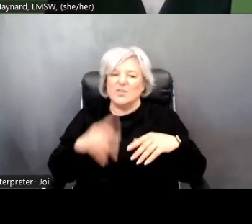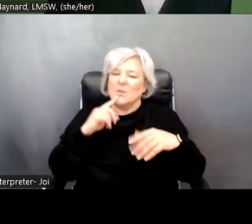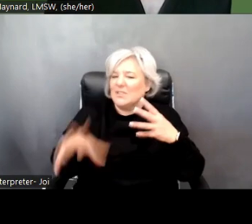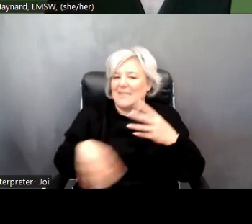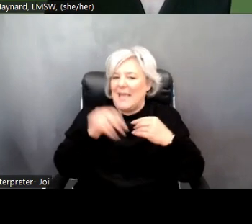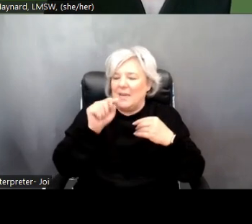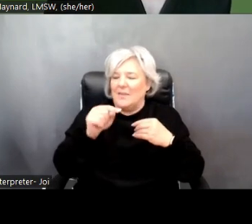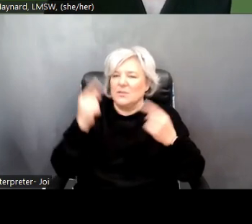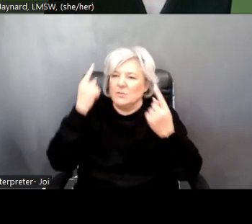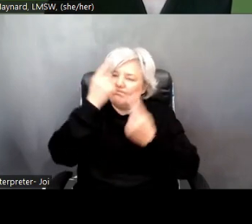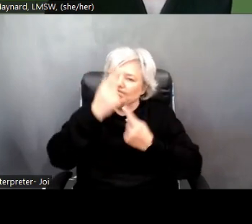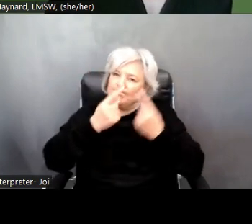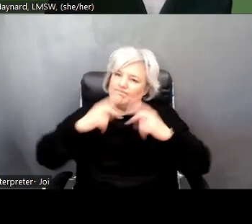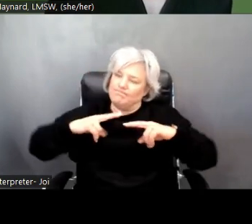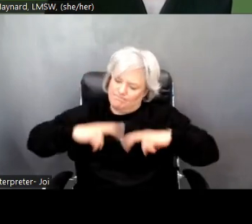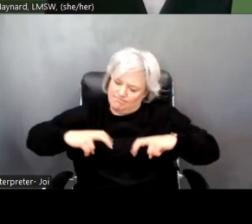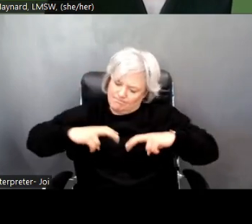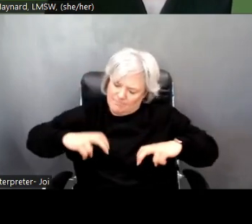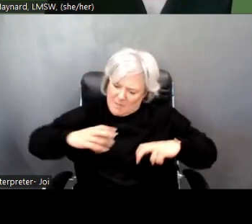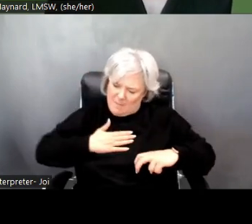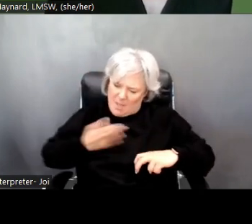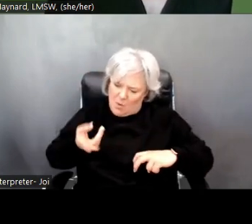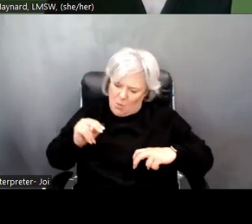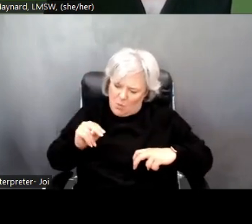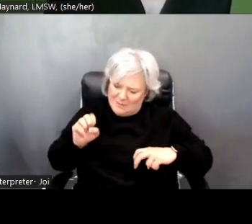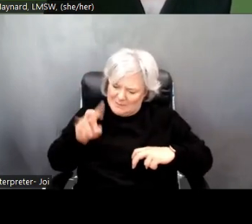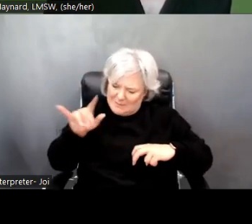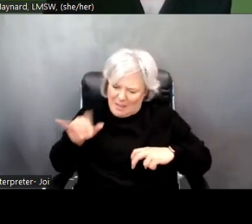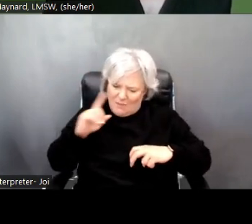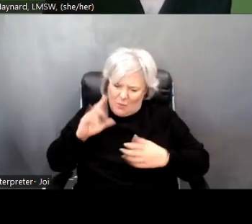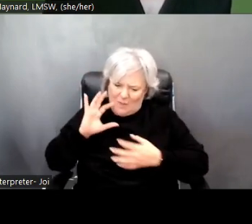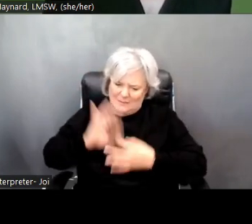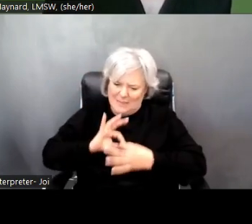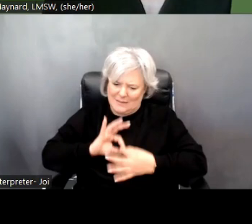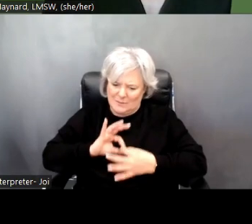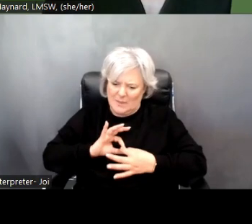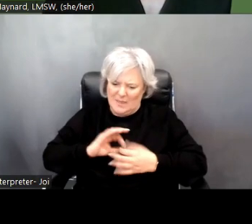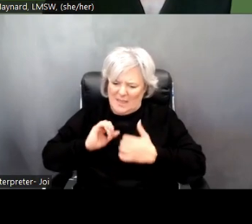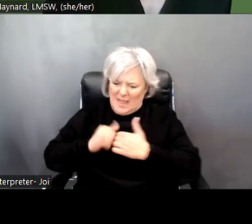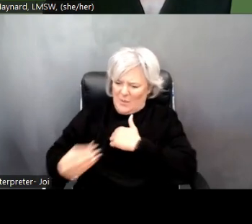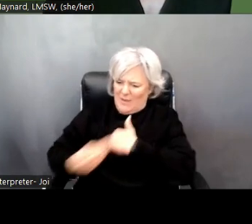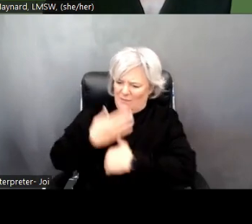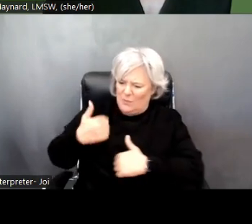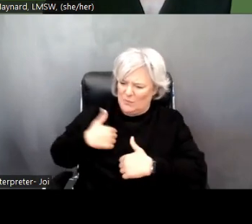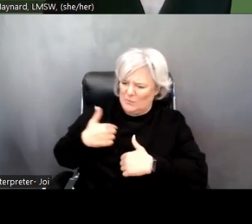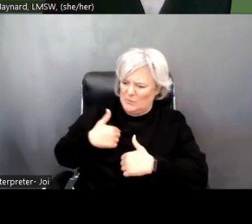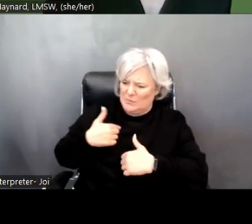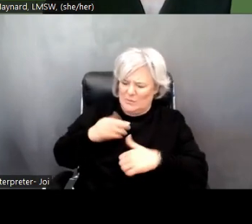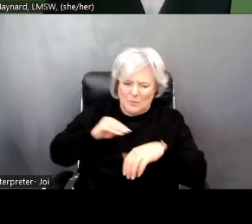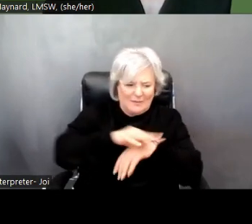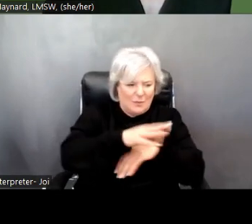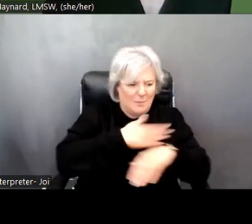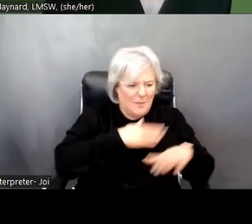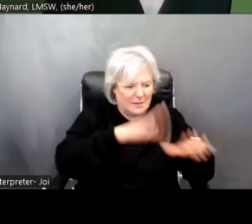really get at your own attachment style, and maybe how that has influenced your style when interacting